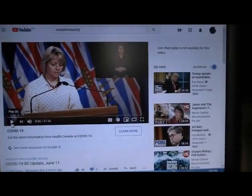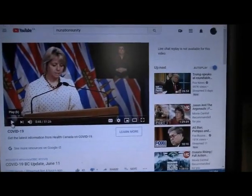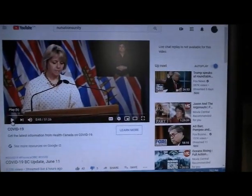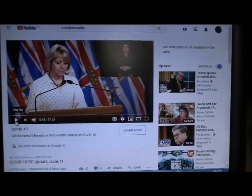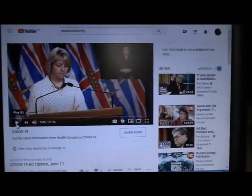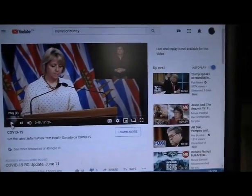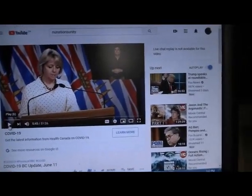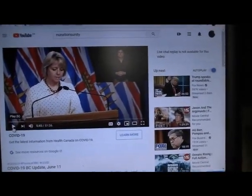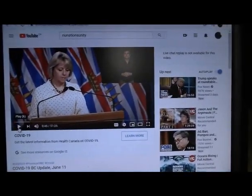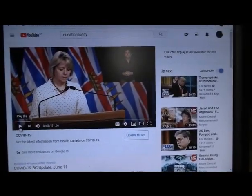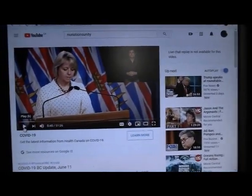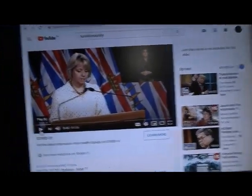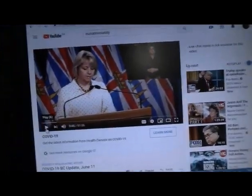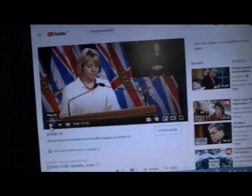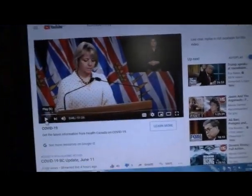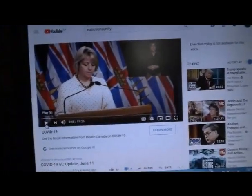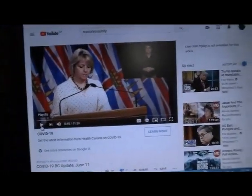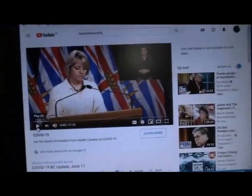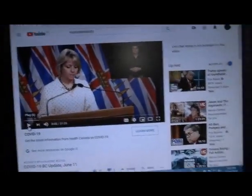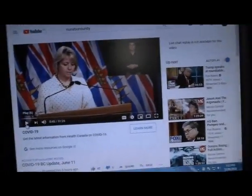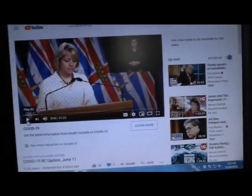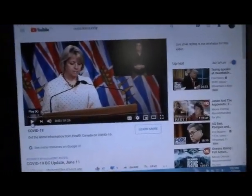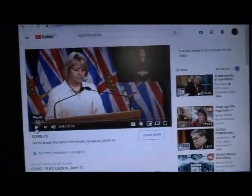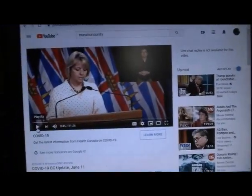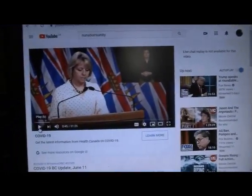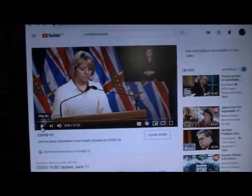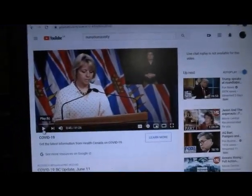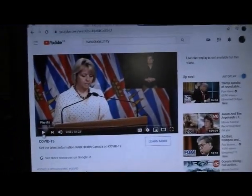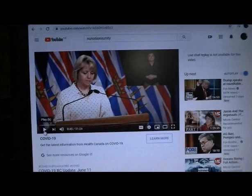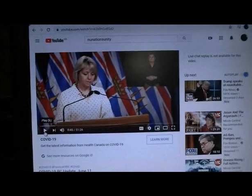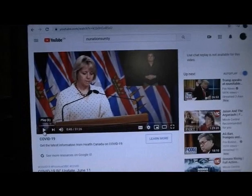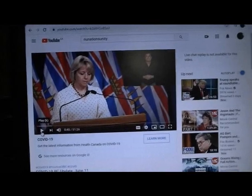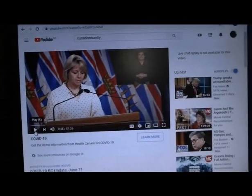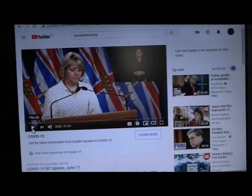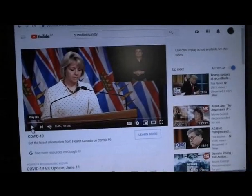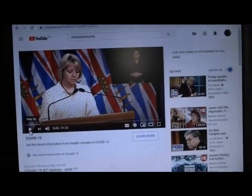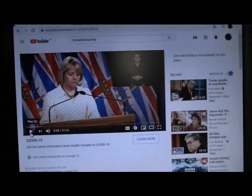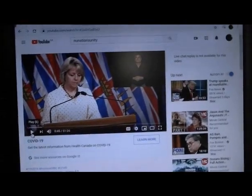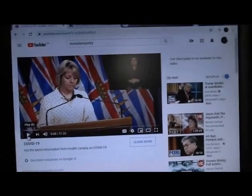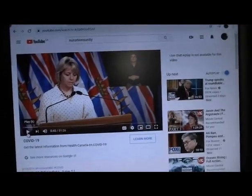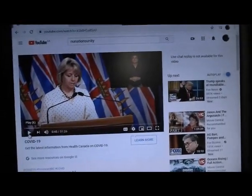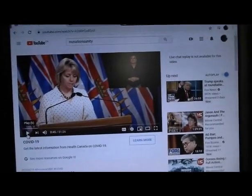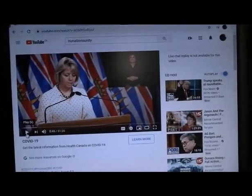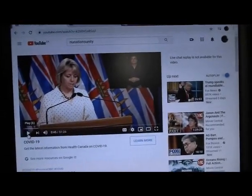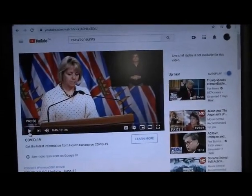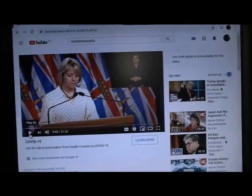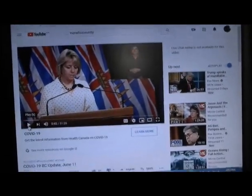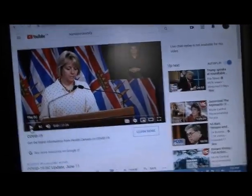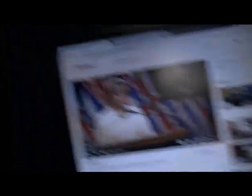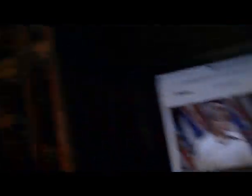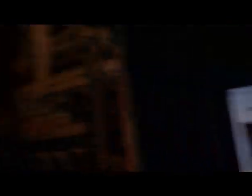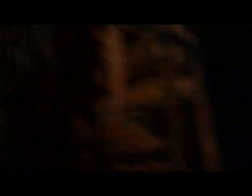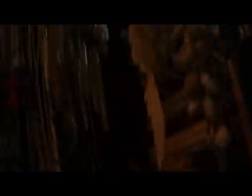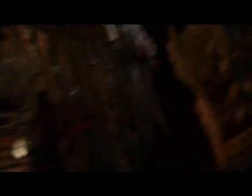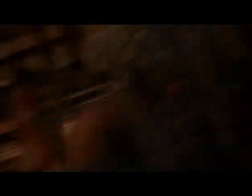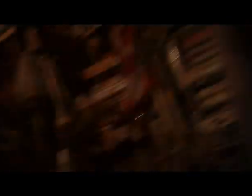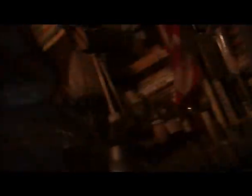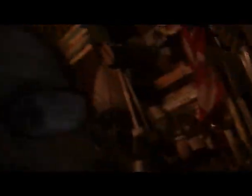people, June 11th, 2020. Guess who we have here? Now,